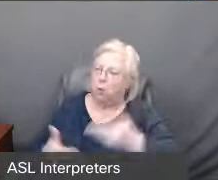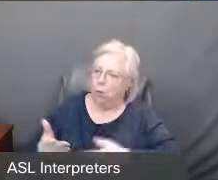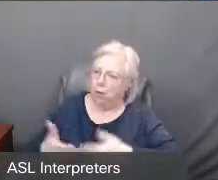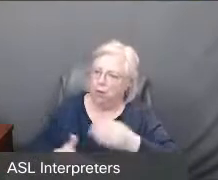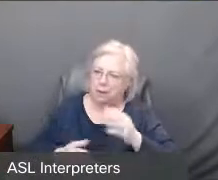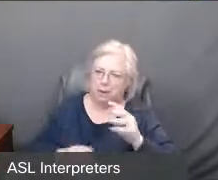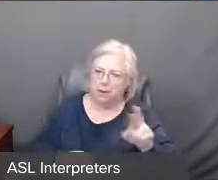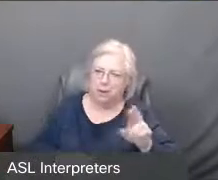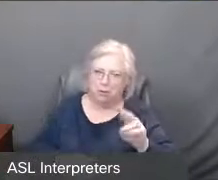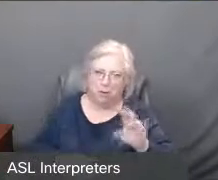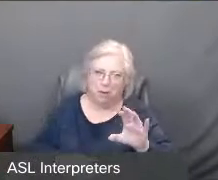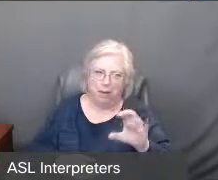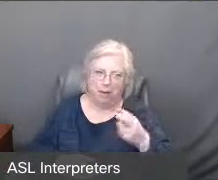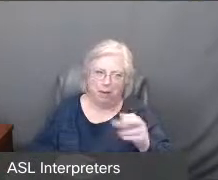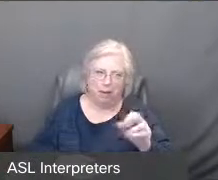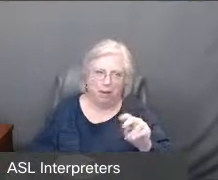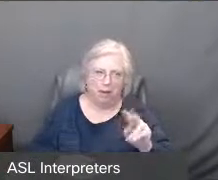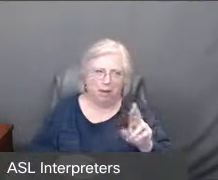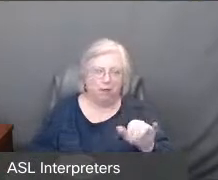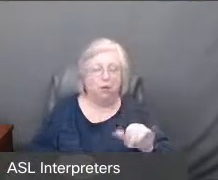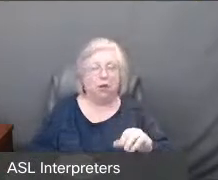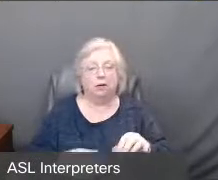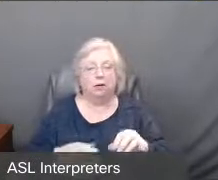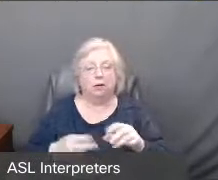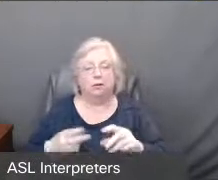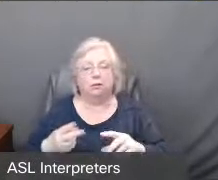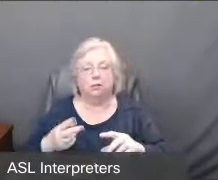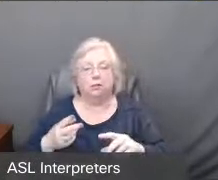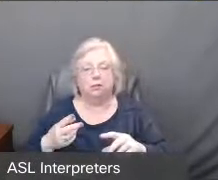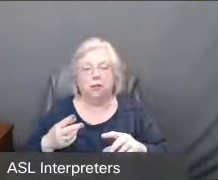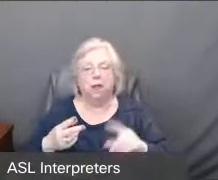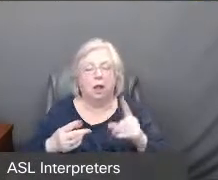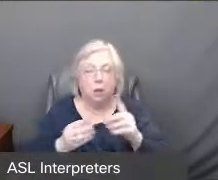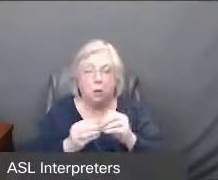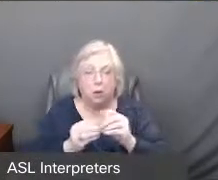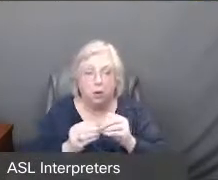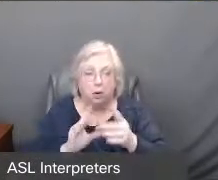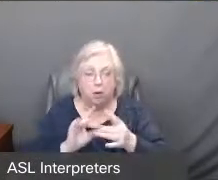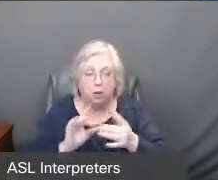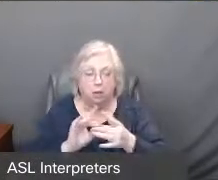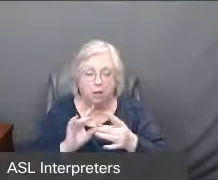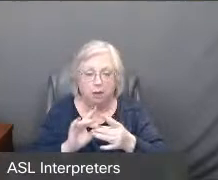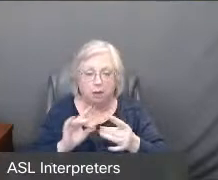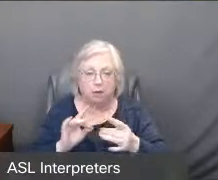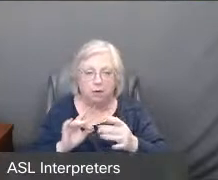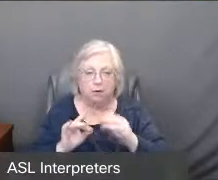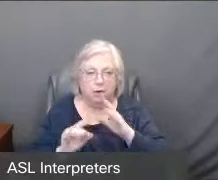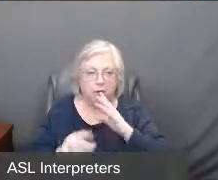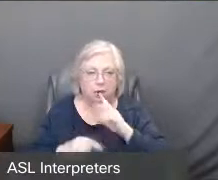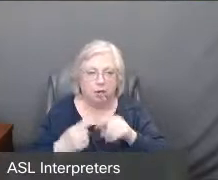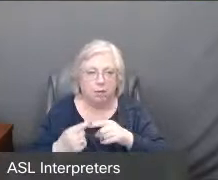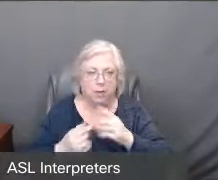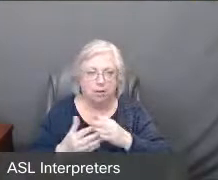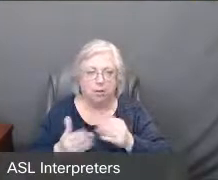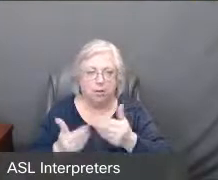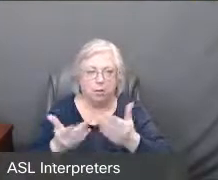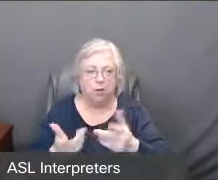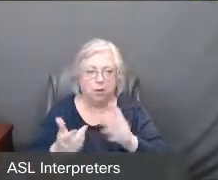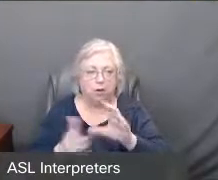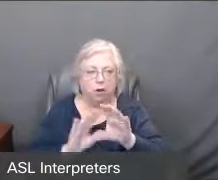you. That's all I have. Thank you. Yeah, just one more comment since you're talking about some proposed code changes.